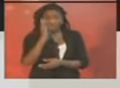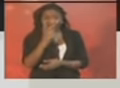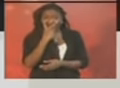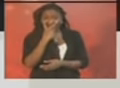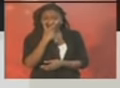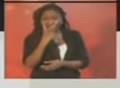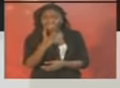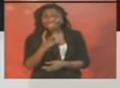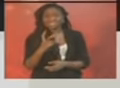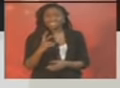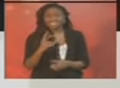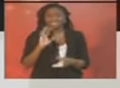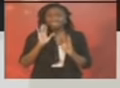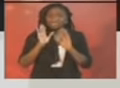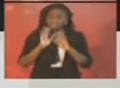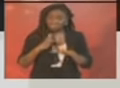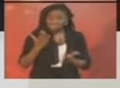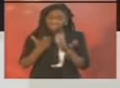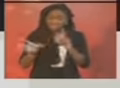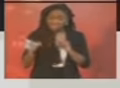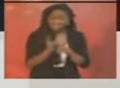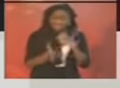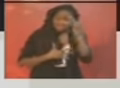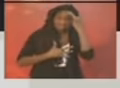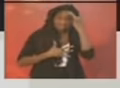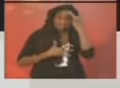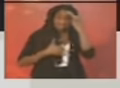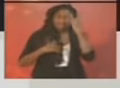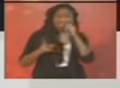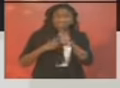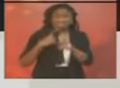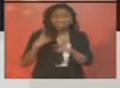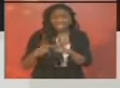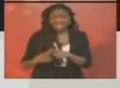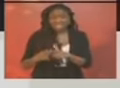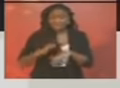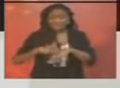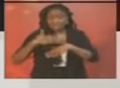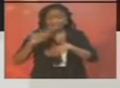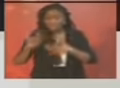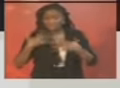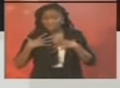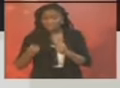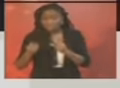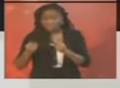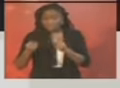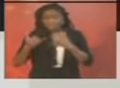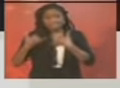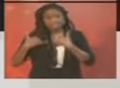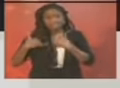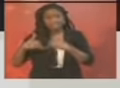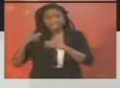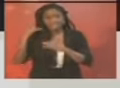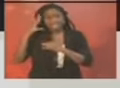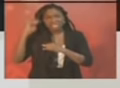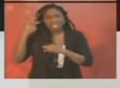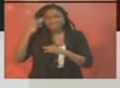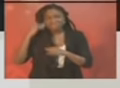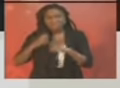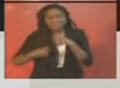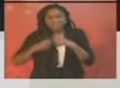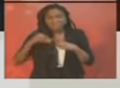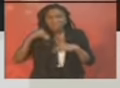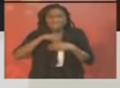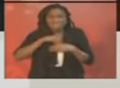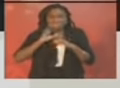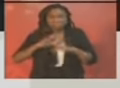missy cases, our long COVID, and at the same time, the larger circle will be our mental health issues with our children.